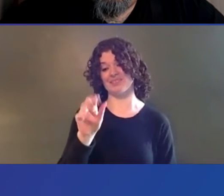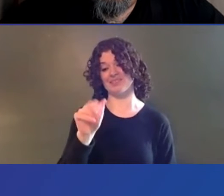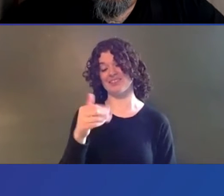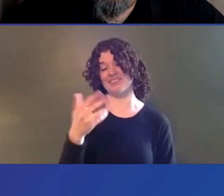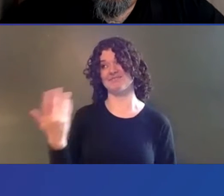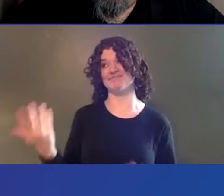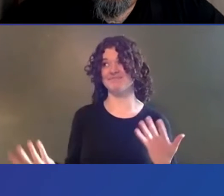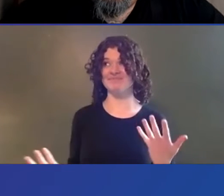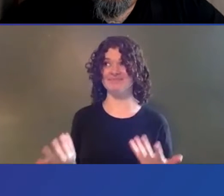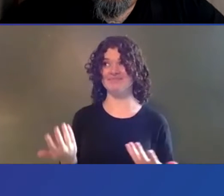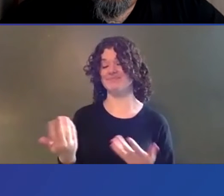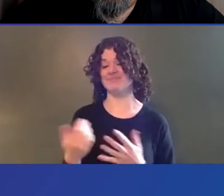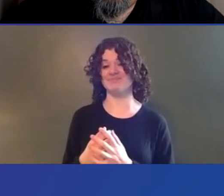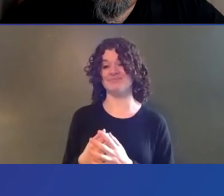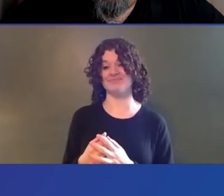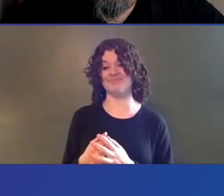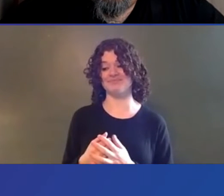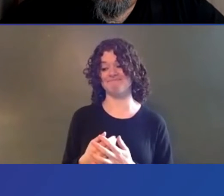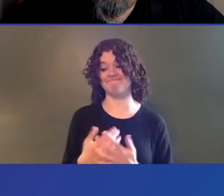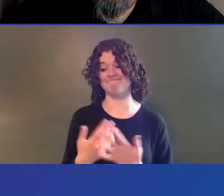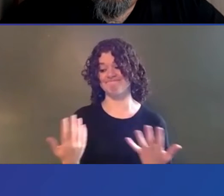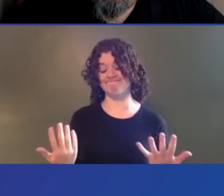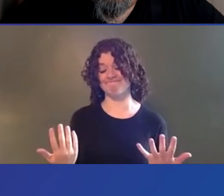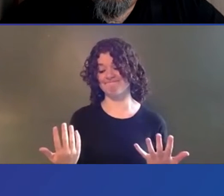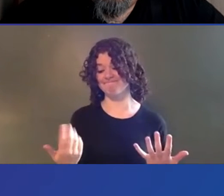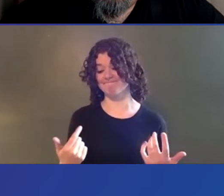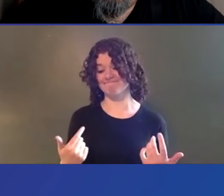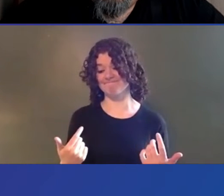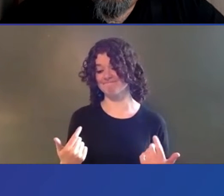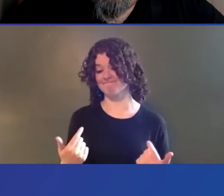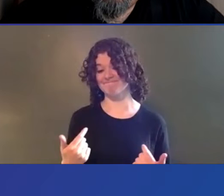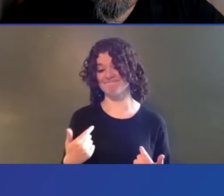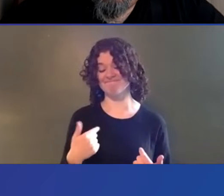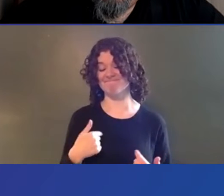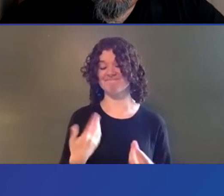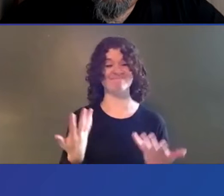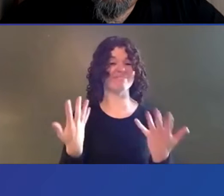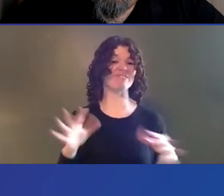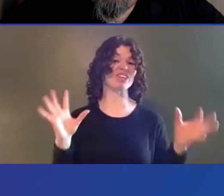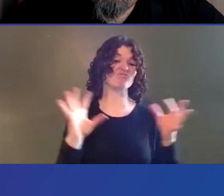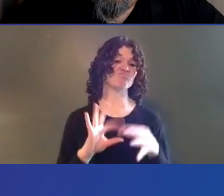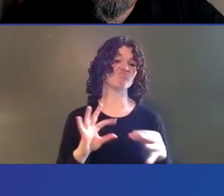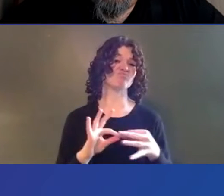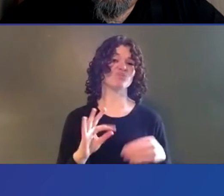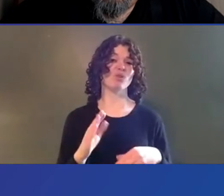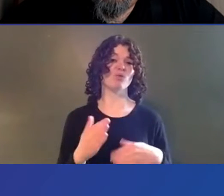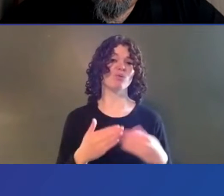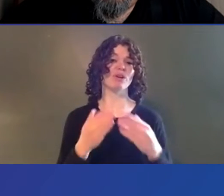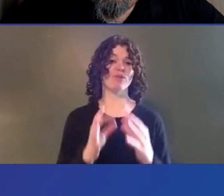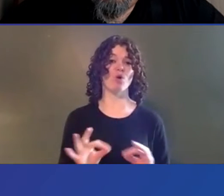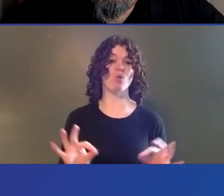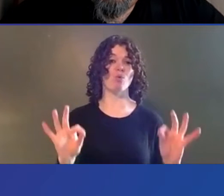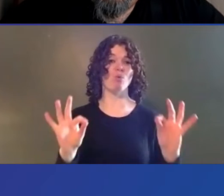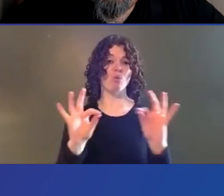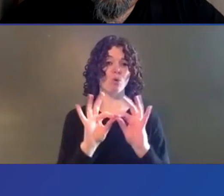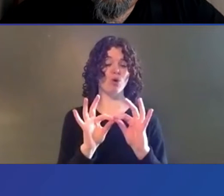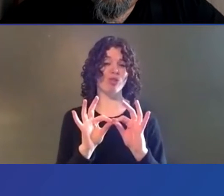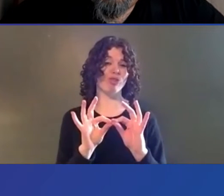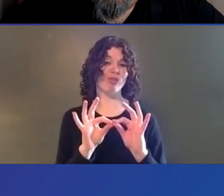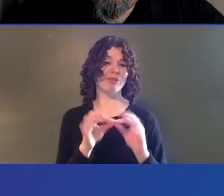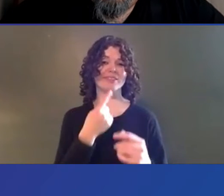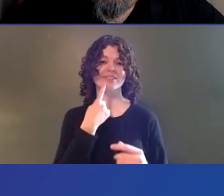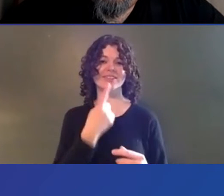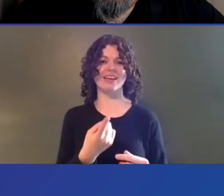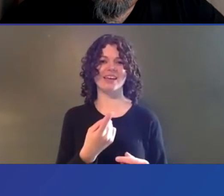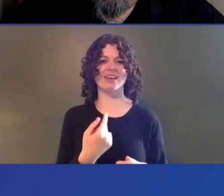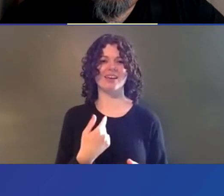I think I said what was worth saying without trying to just like do the performance of let me throw this thing in to be,